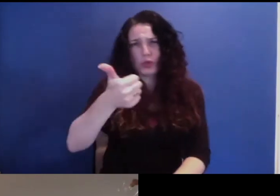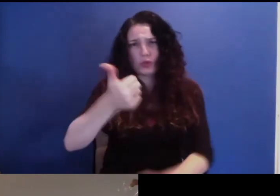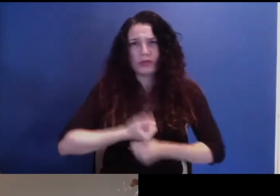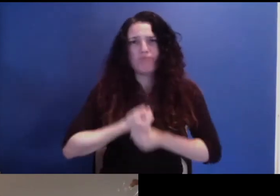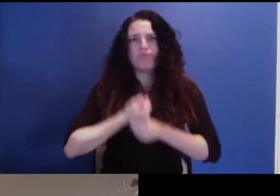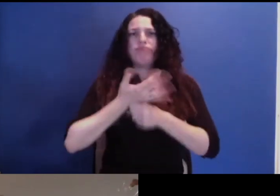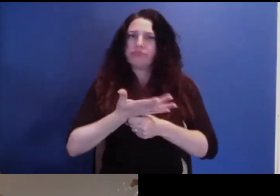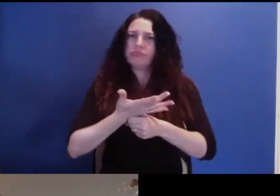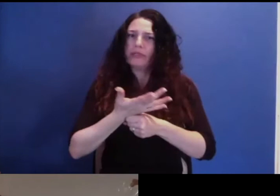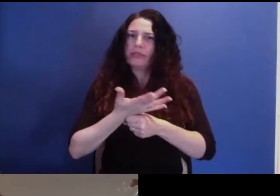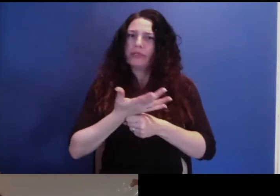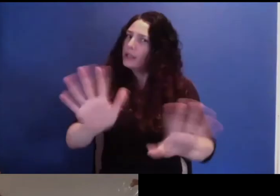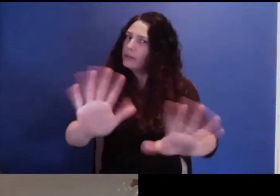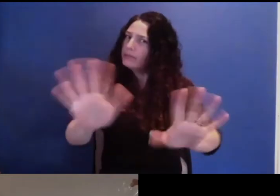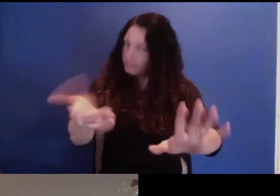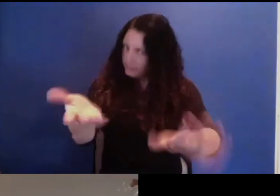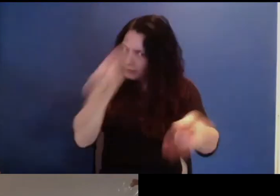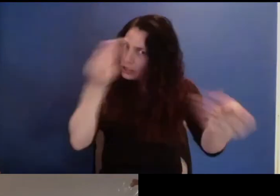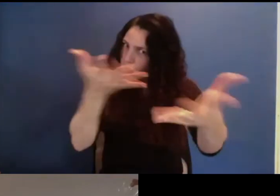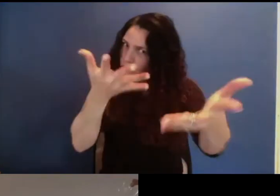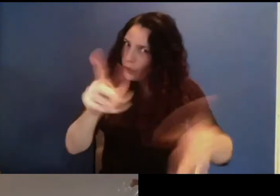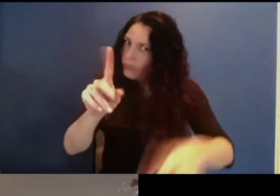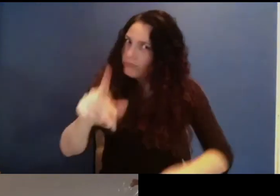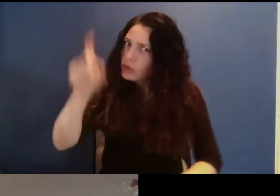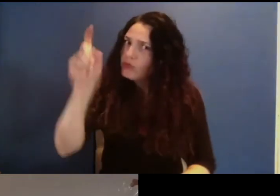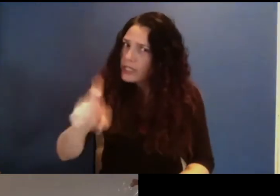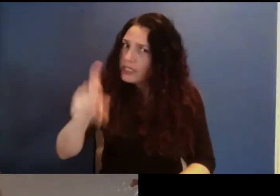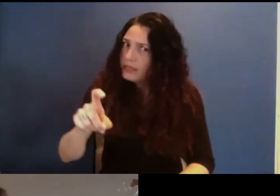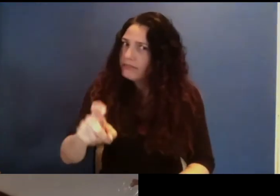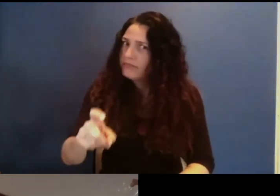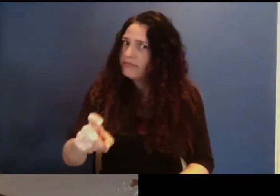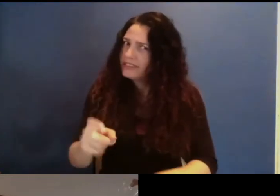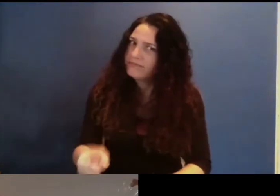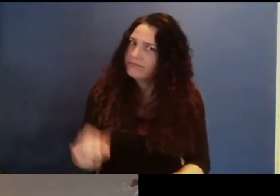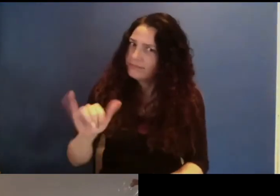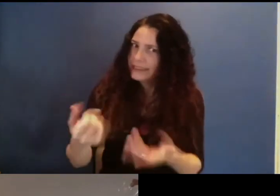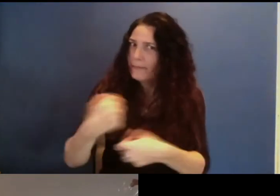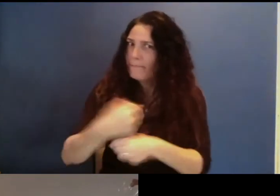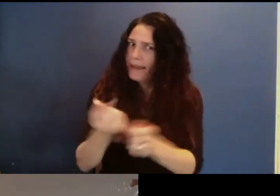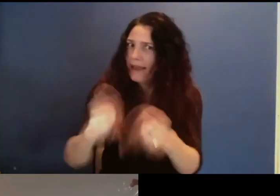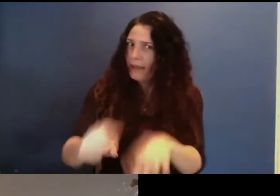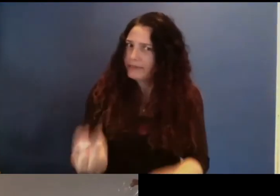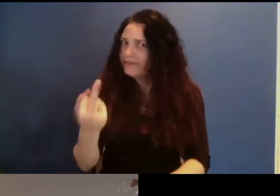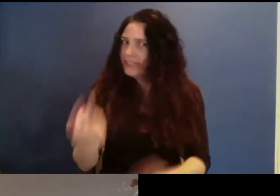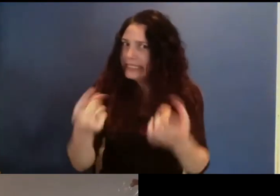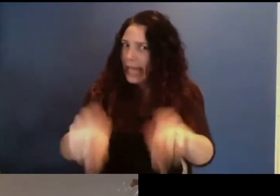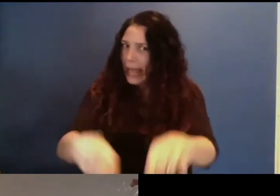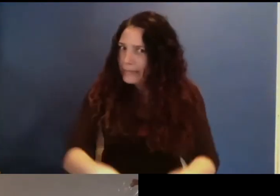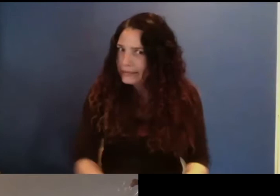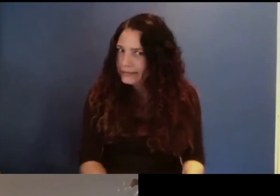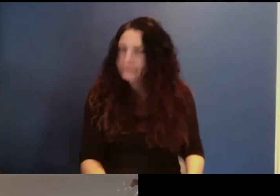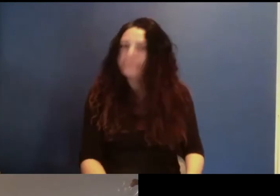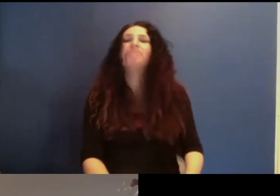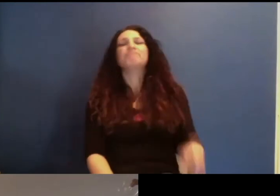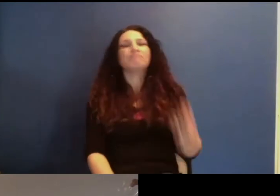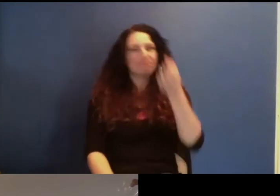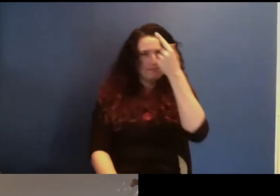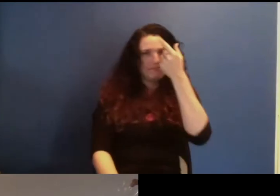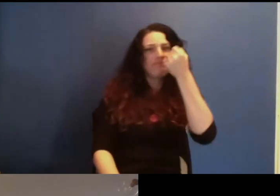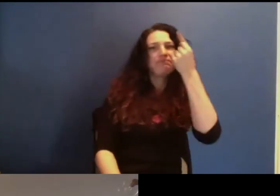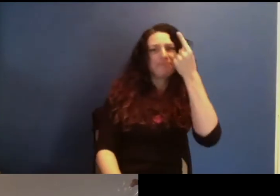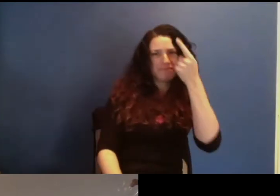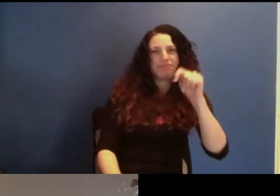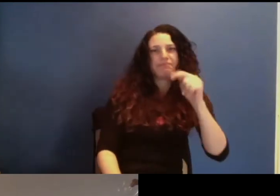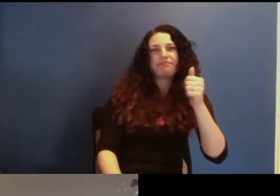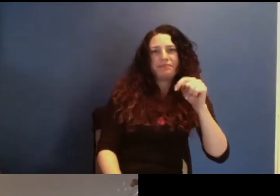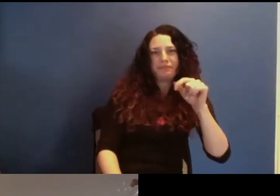like, no, this is fucking happening. Yes, I hear you. So how did you feel, with